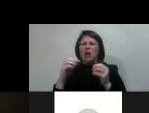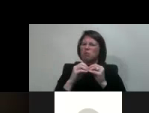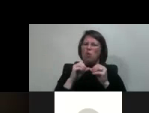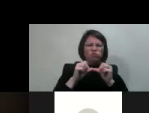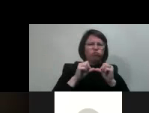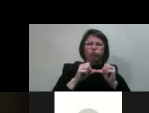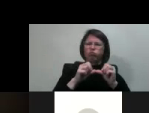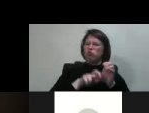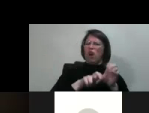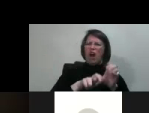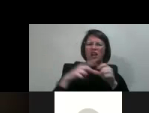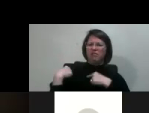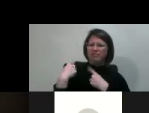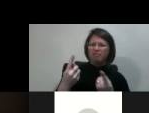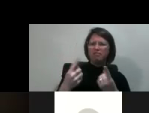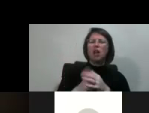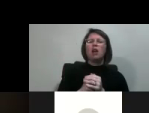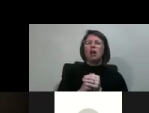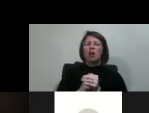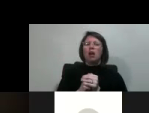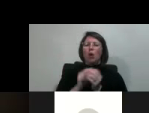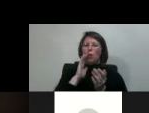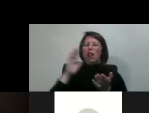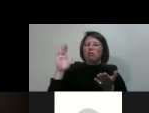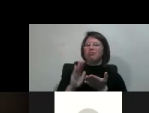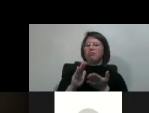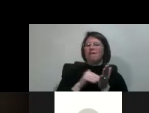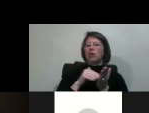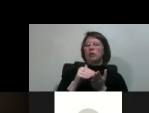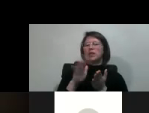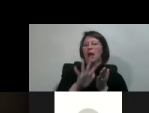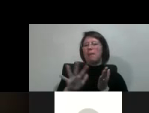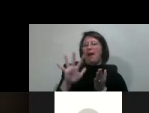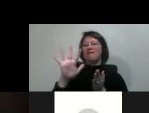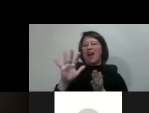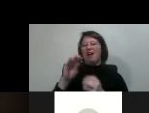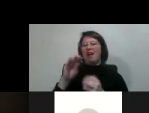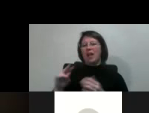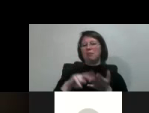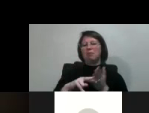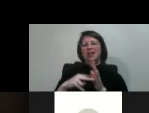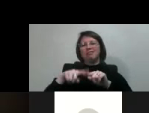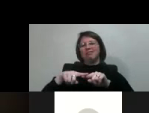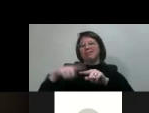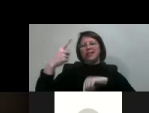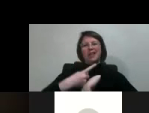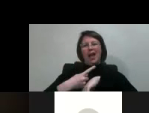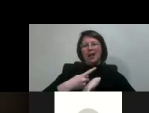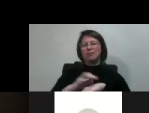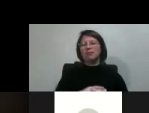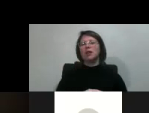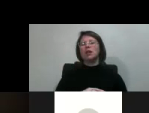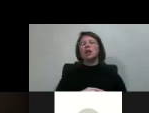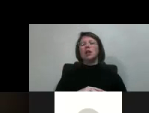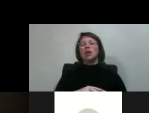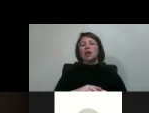ridership. We are reducing frequency by about 5%, but it will vary by day. So we're reducing